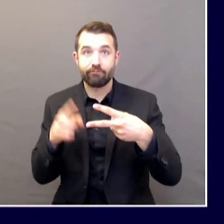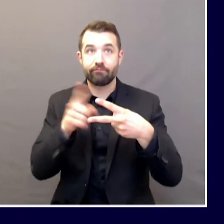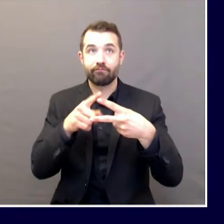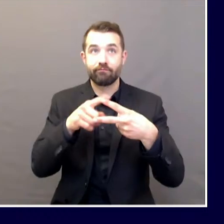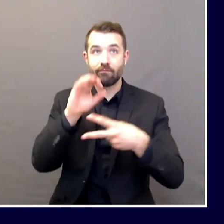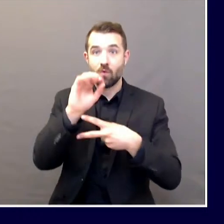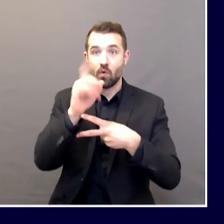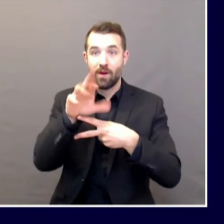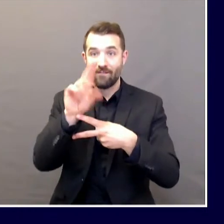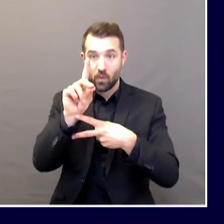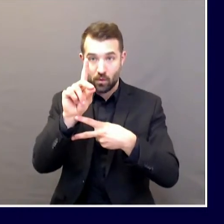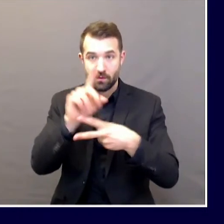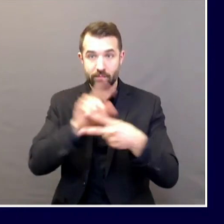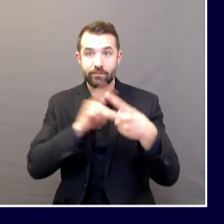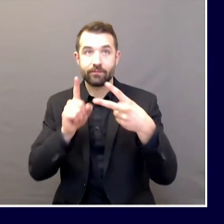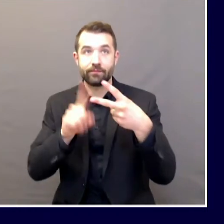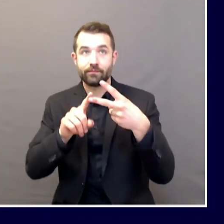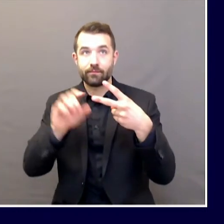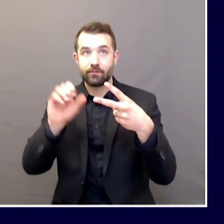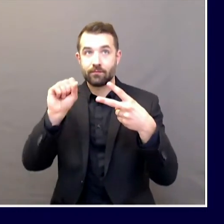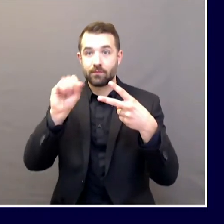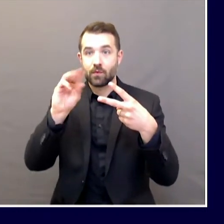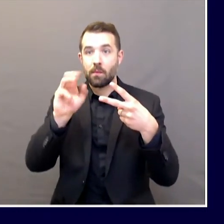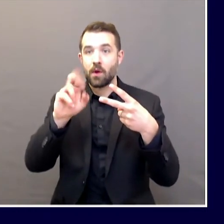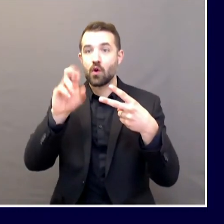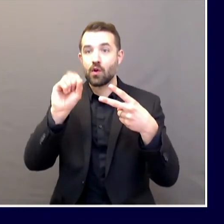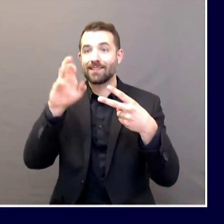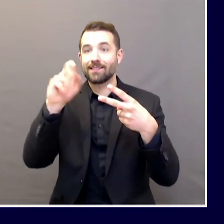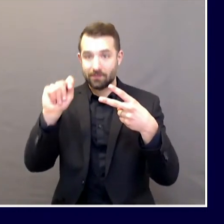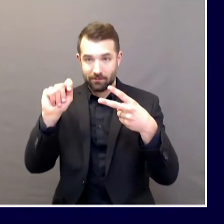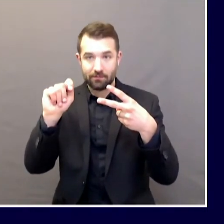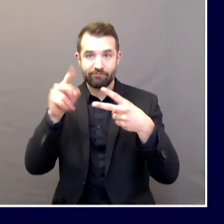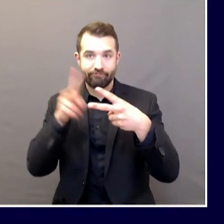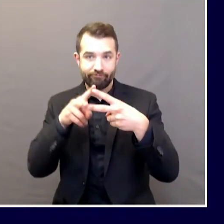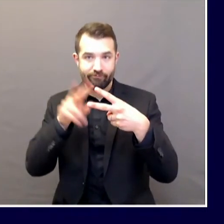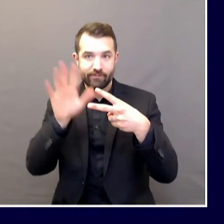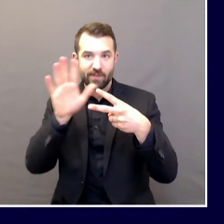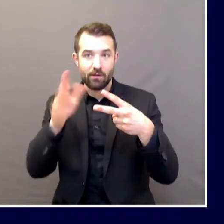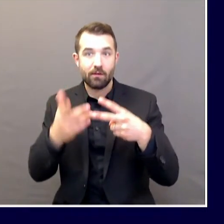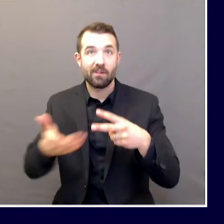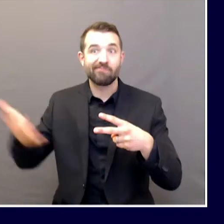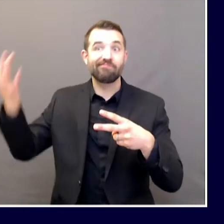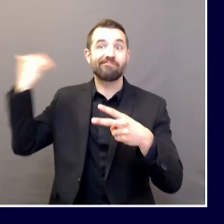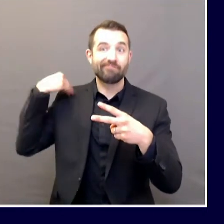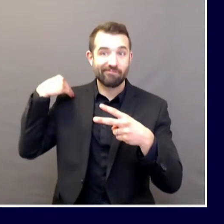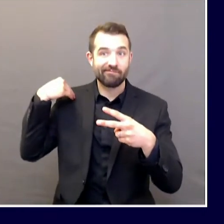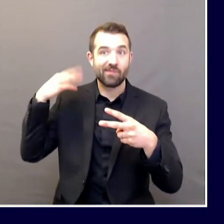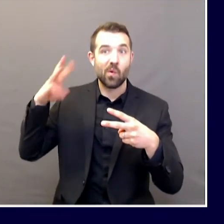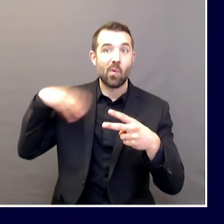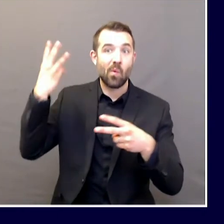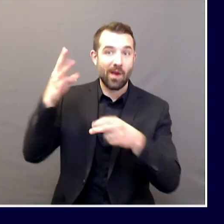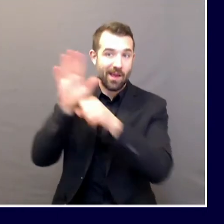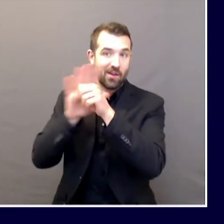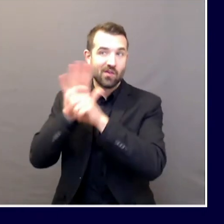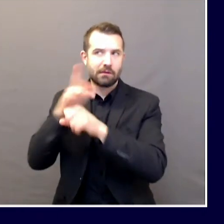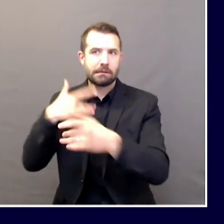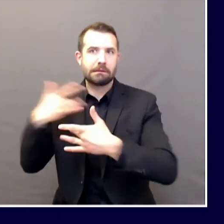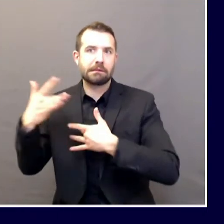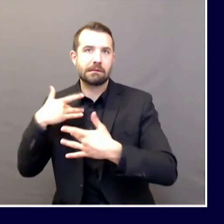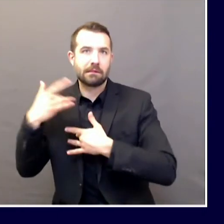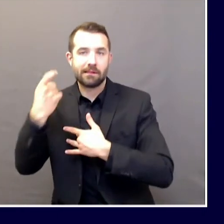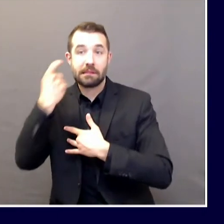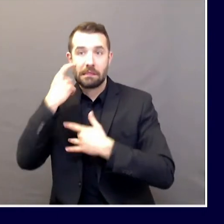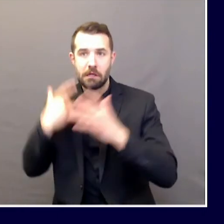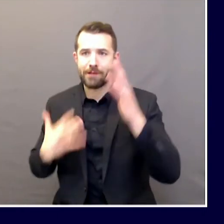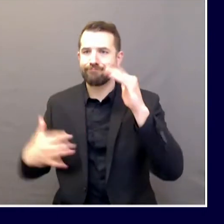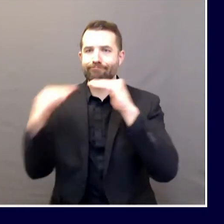previously expressed concern as well about Washington County, but in recent days, they have really brought their numbers up. But we continue to express some concerns